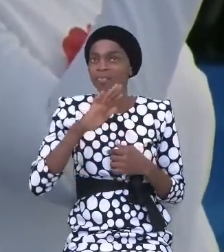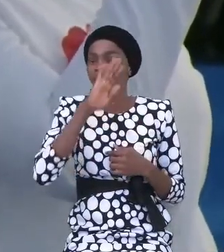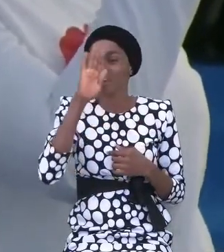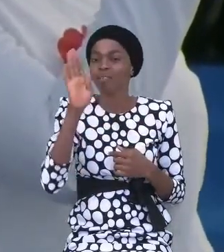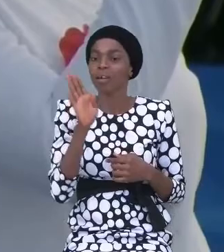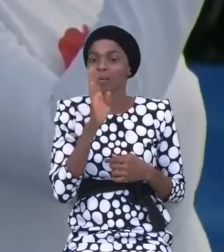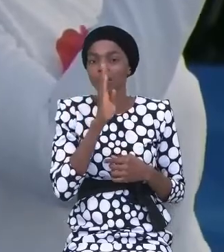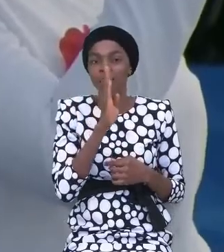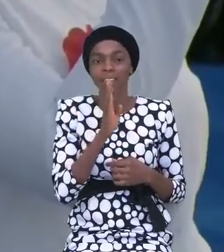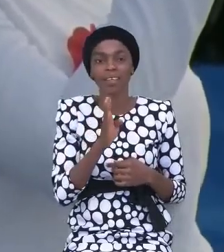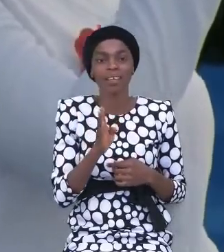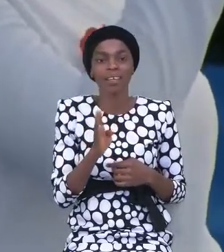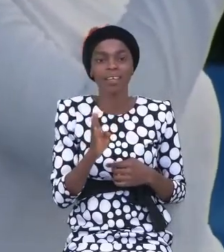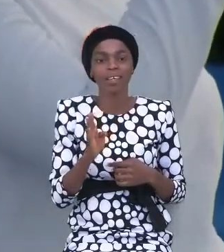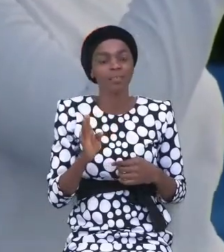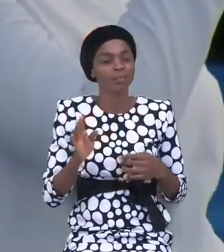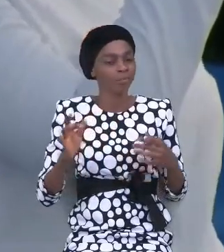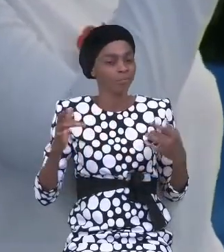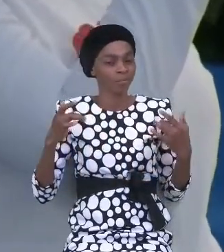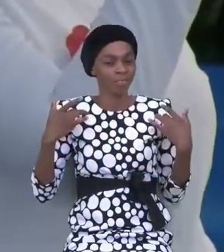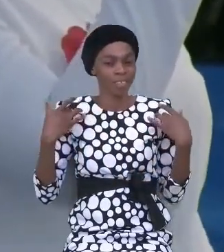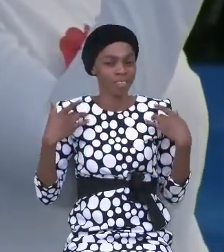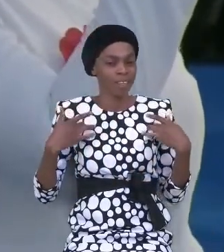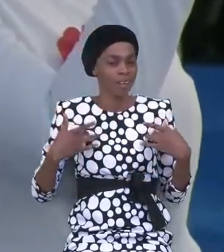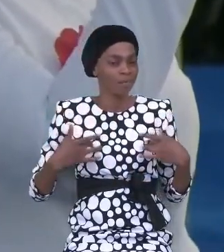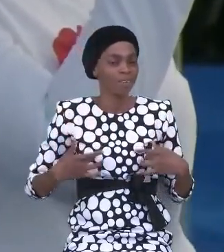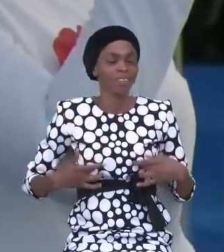have never been